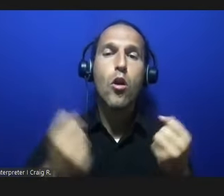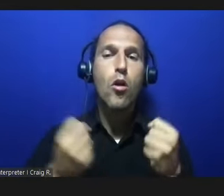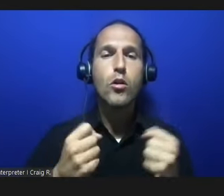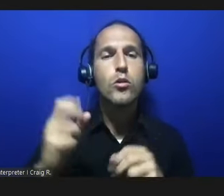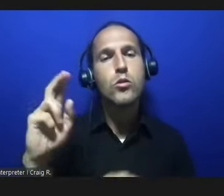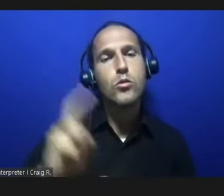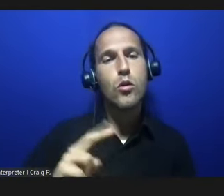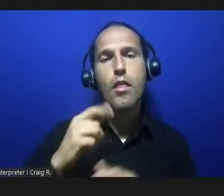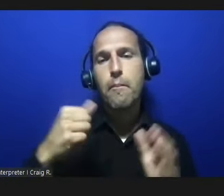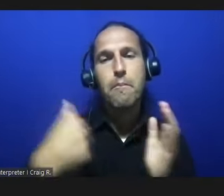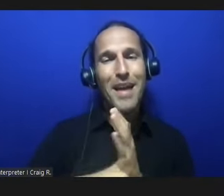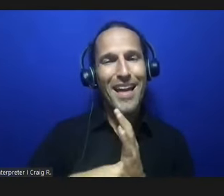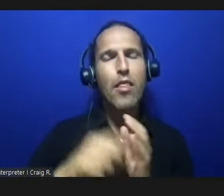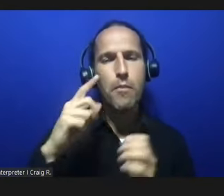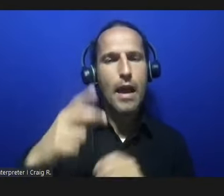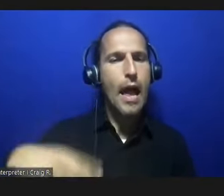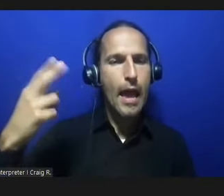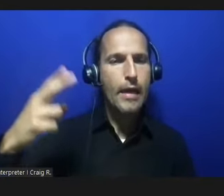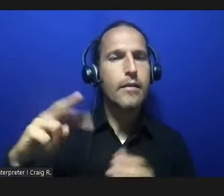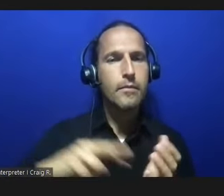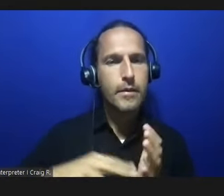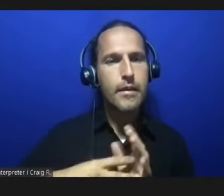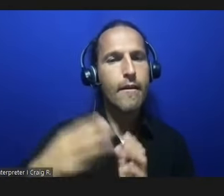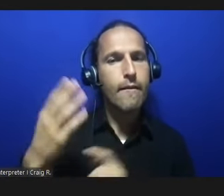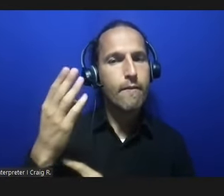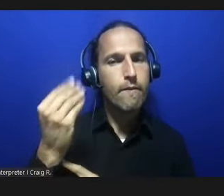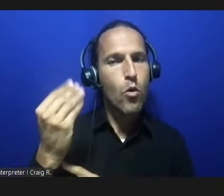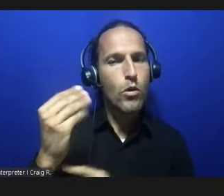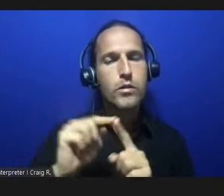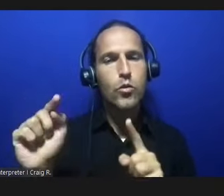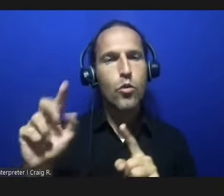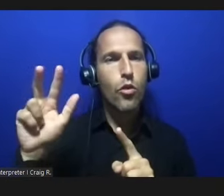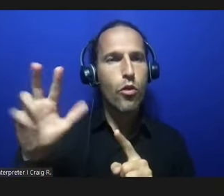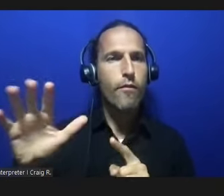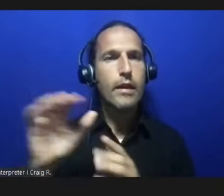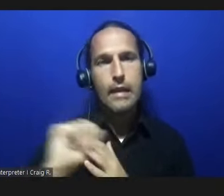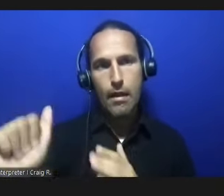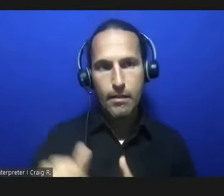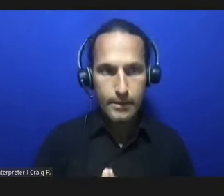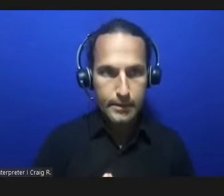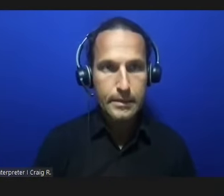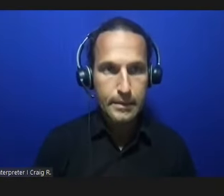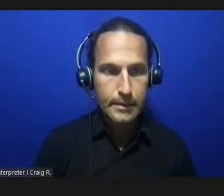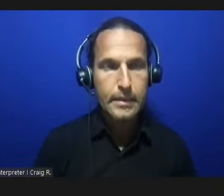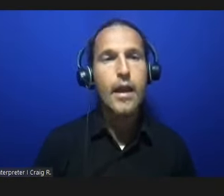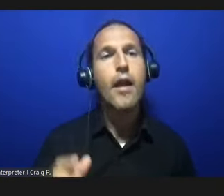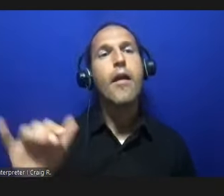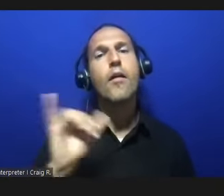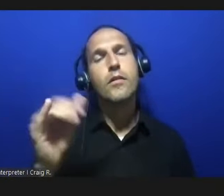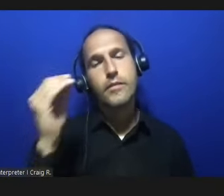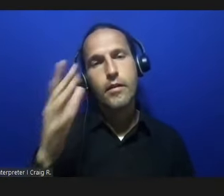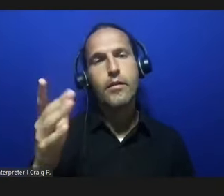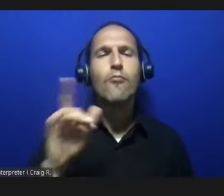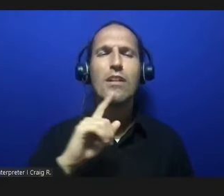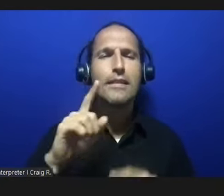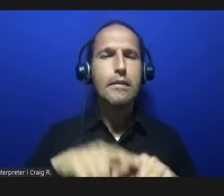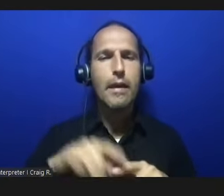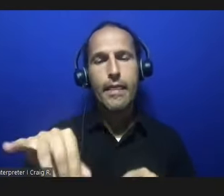tolls by mail would be higher, roughly $14 to $35 for the peak period, again, depending upon